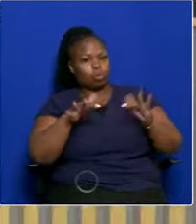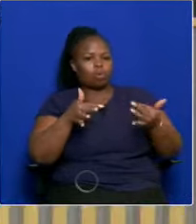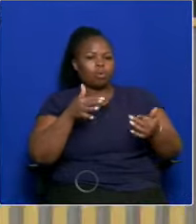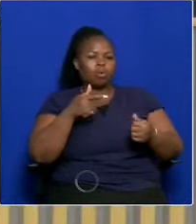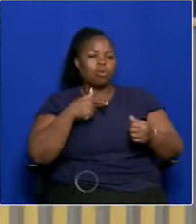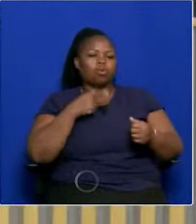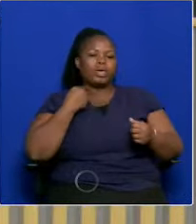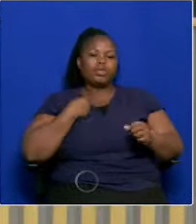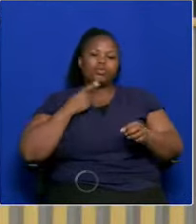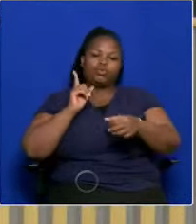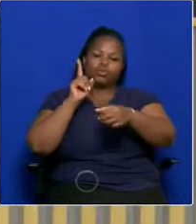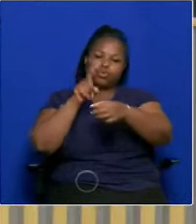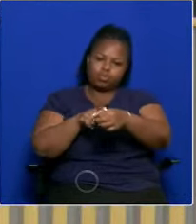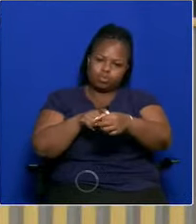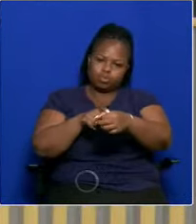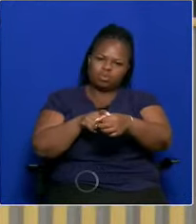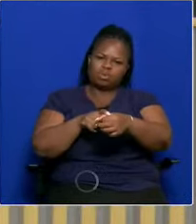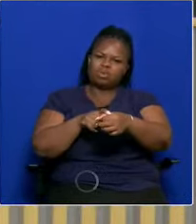discussions about?